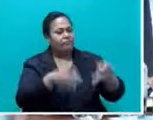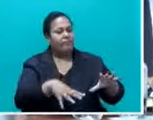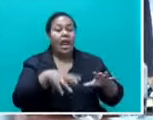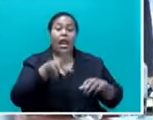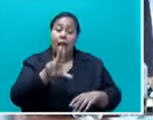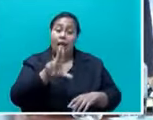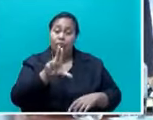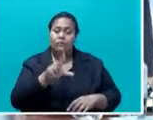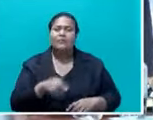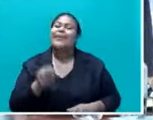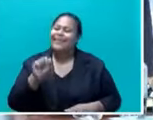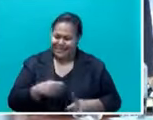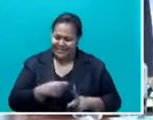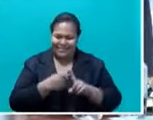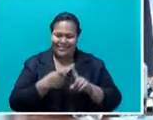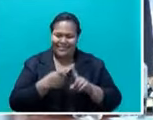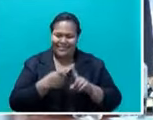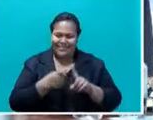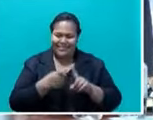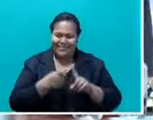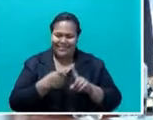say, yes, Kepa we recognize.